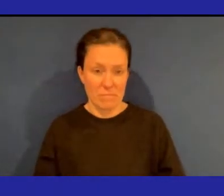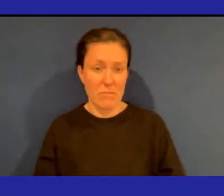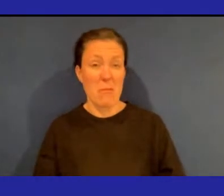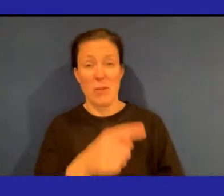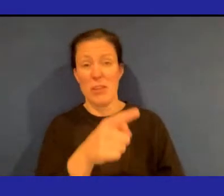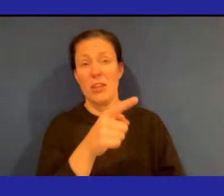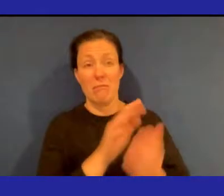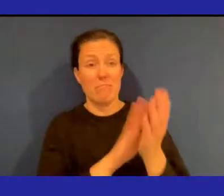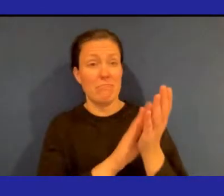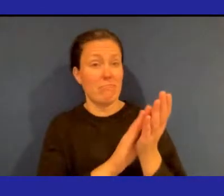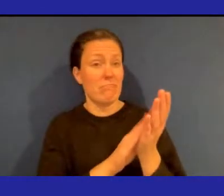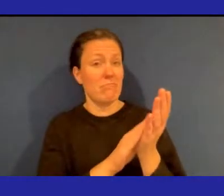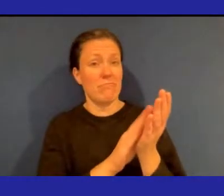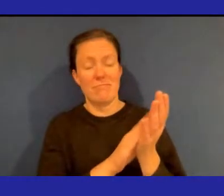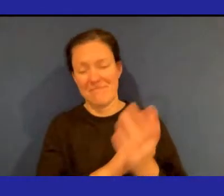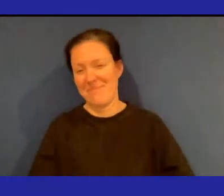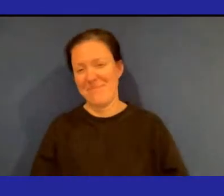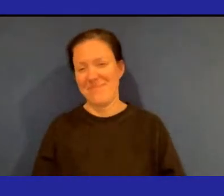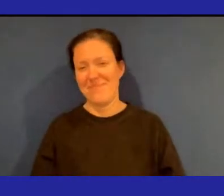you know.